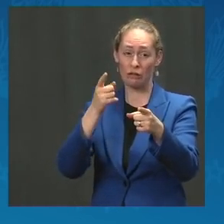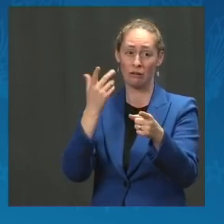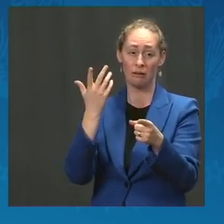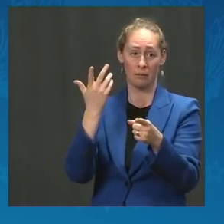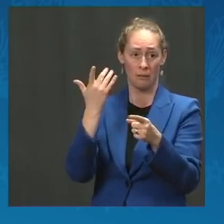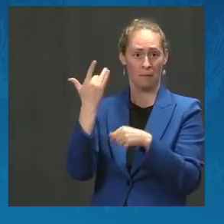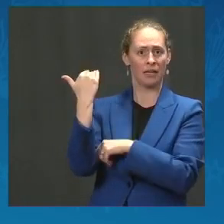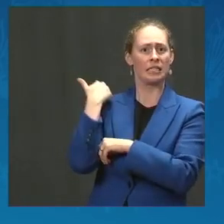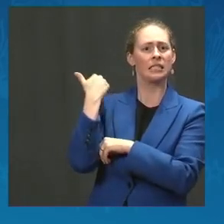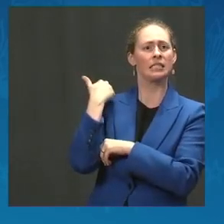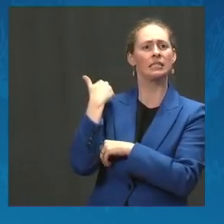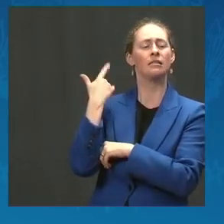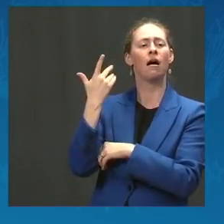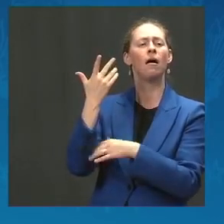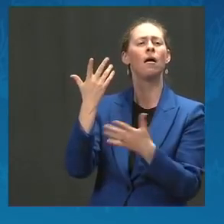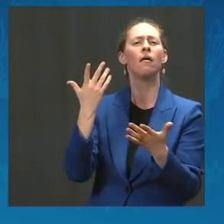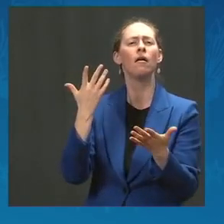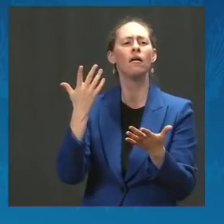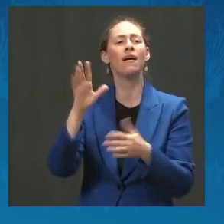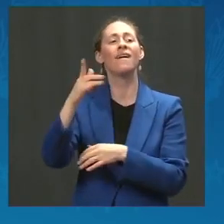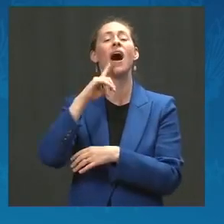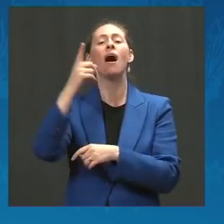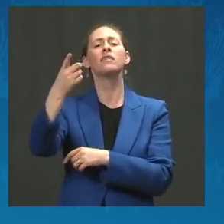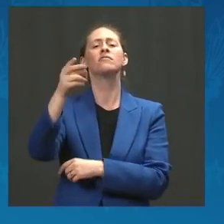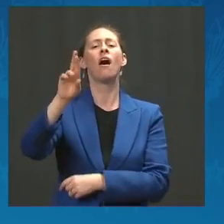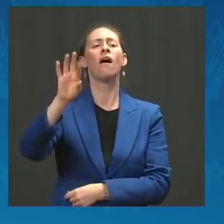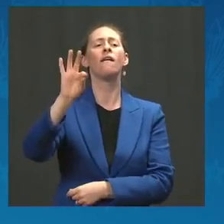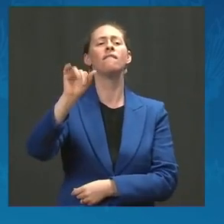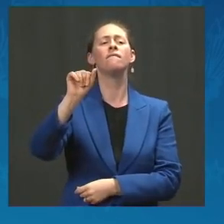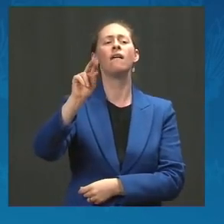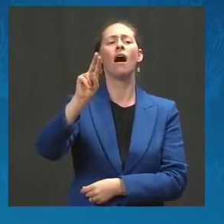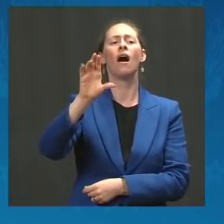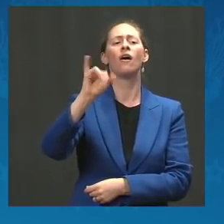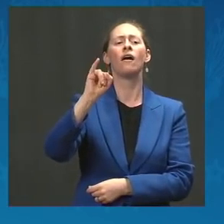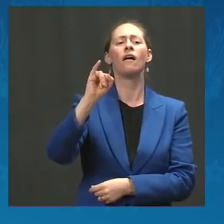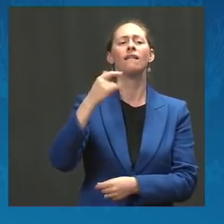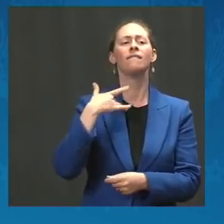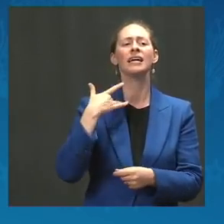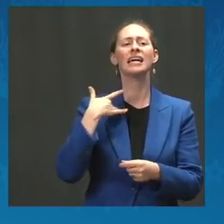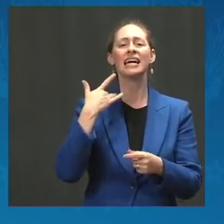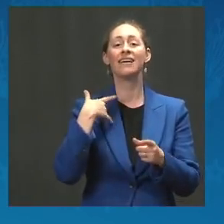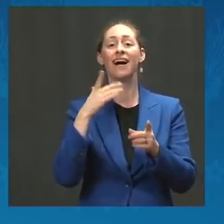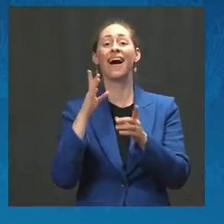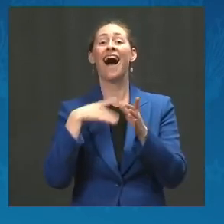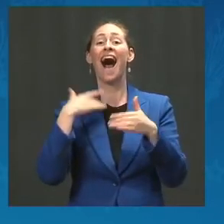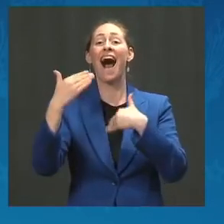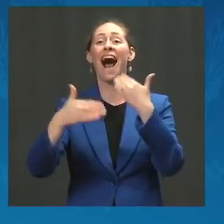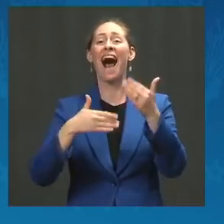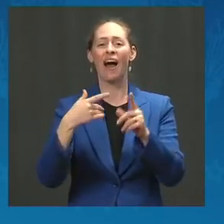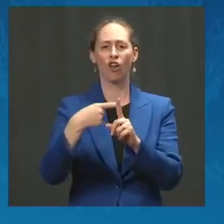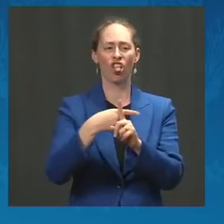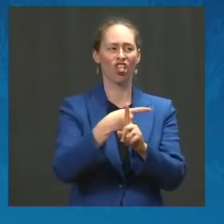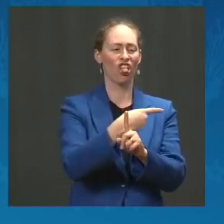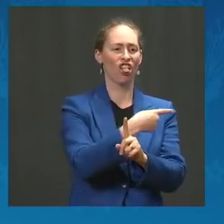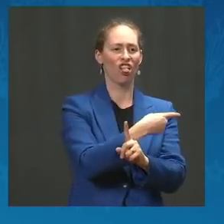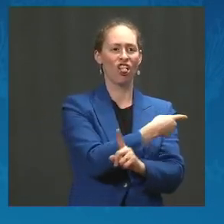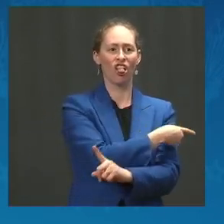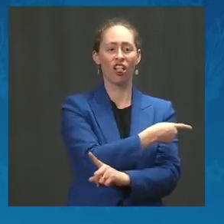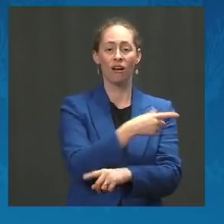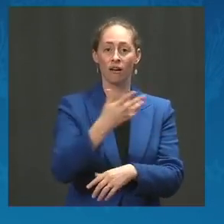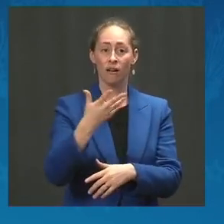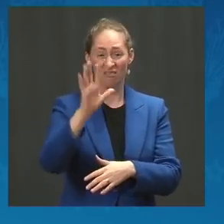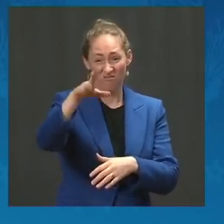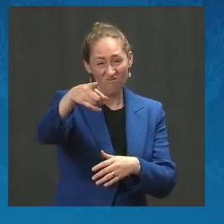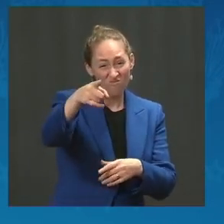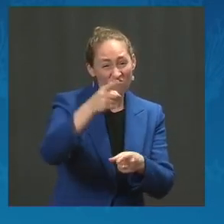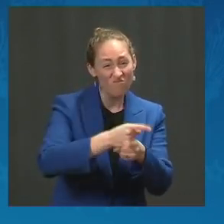direction. Well, you know, you're literally correct on everything you said, but it doesn't come to the conclusion